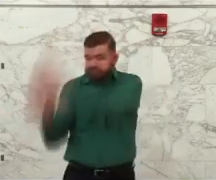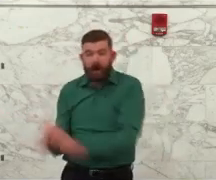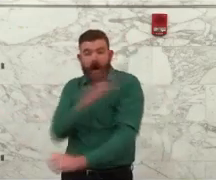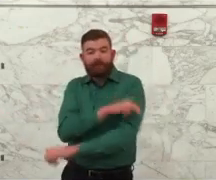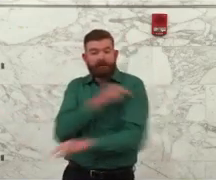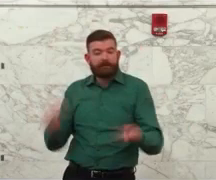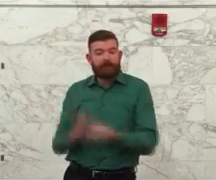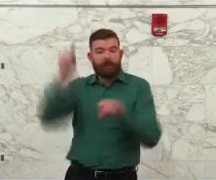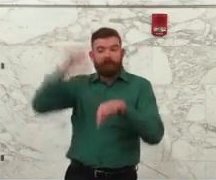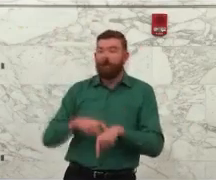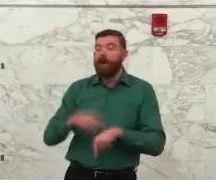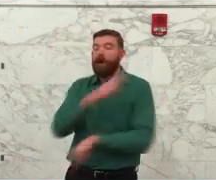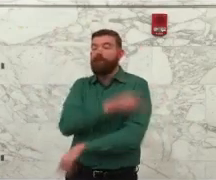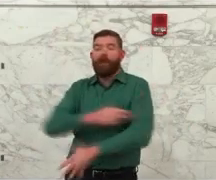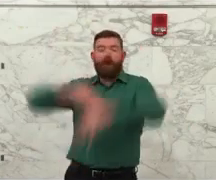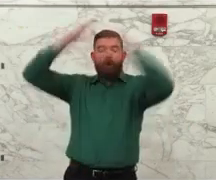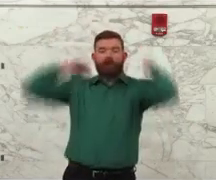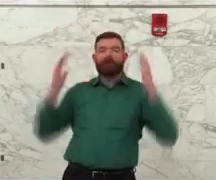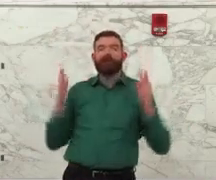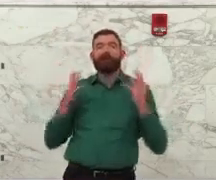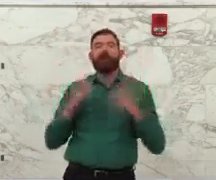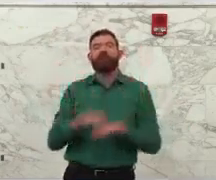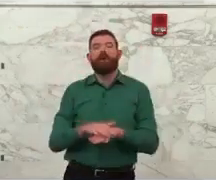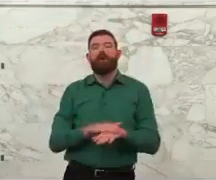what, this is beginning to turn in the right direction?